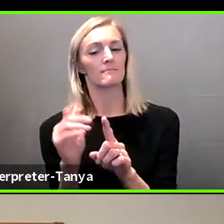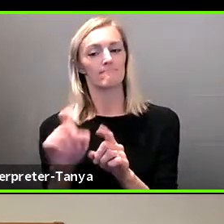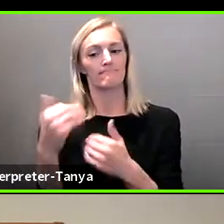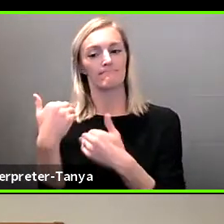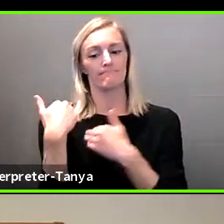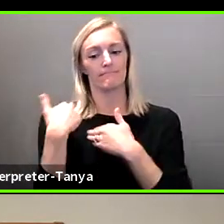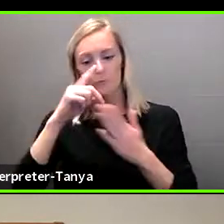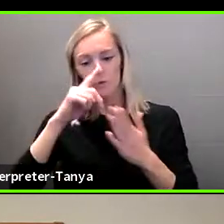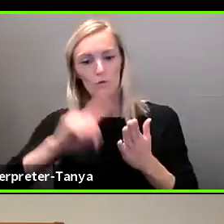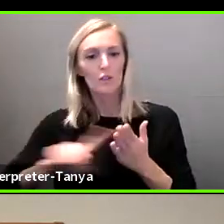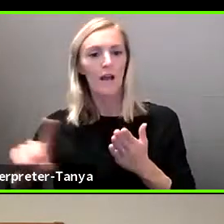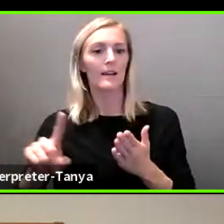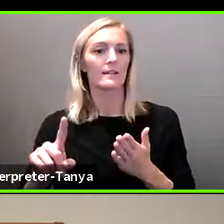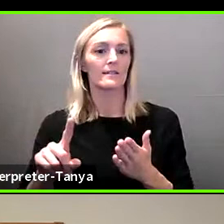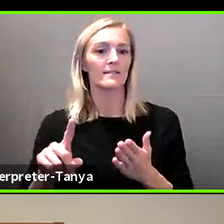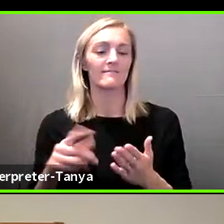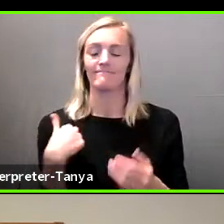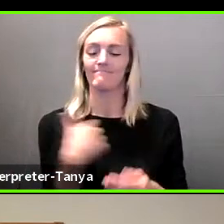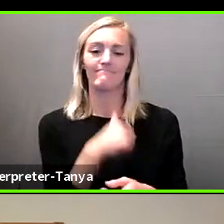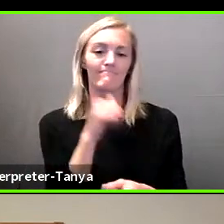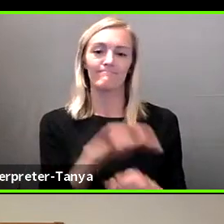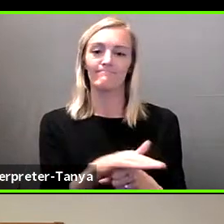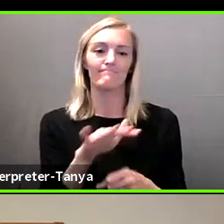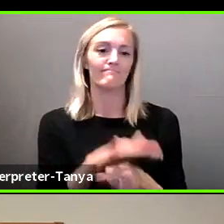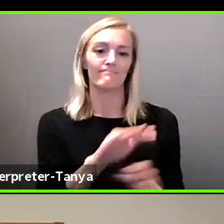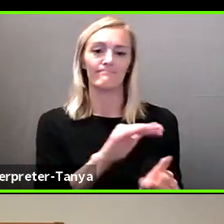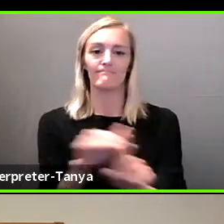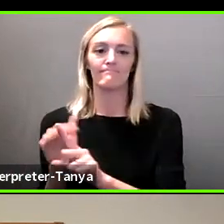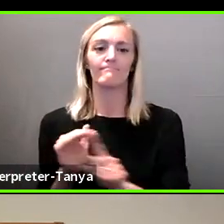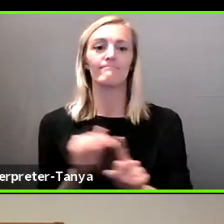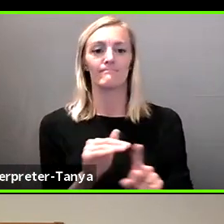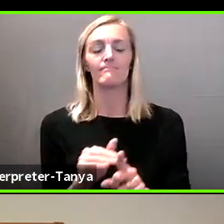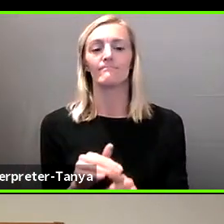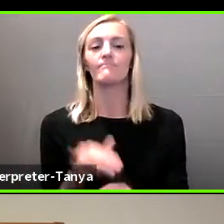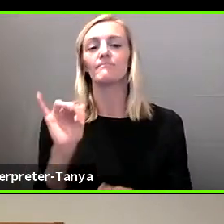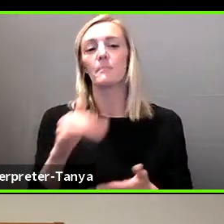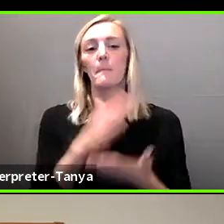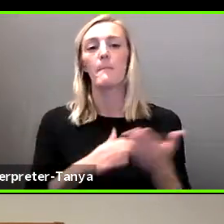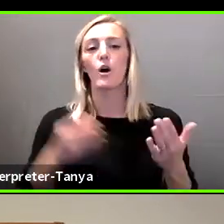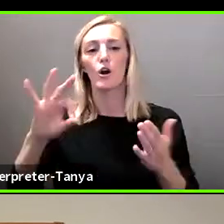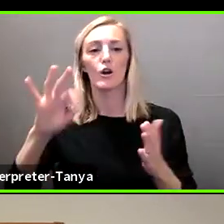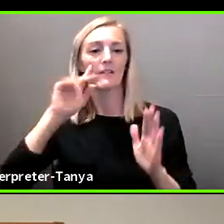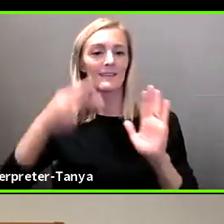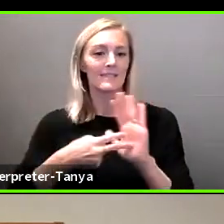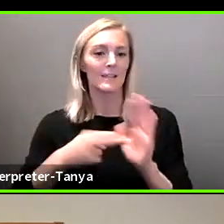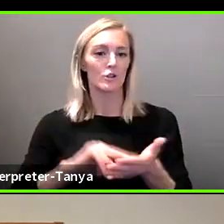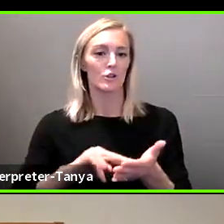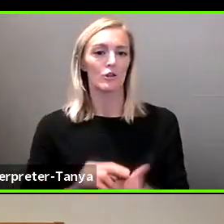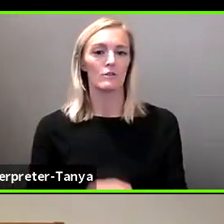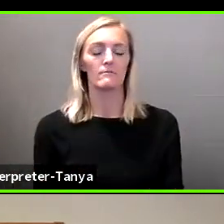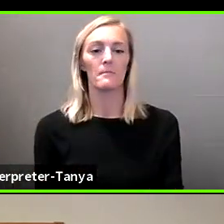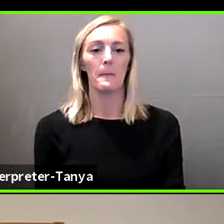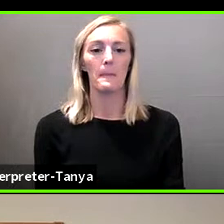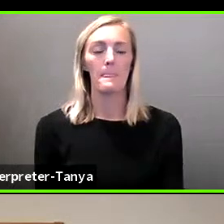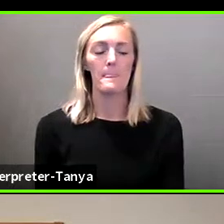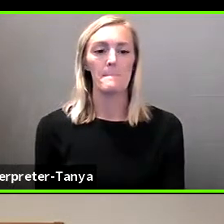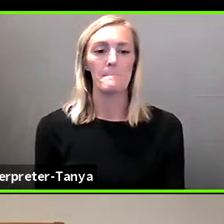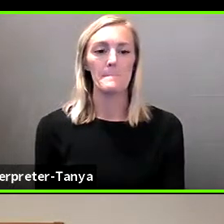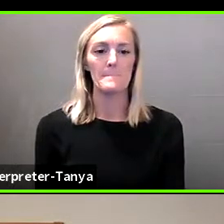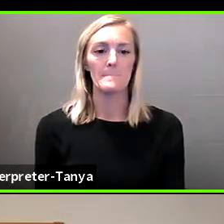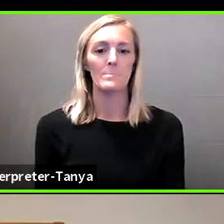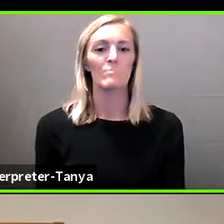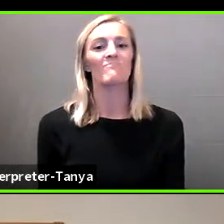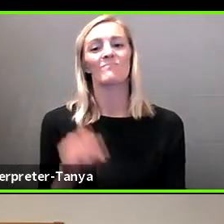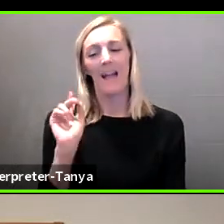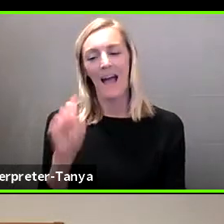check. And I don't think we do that enough. To me, that's a part of being intentional. You have to do the